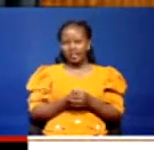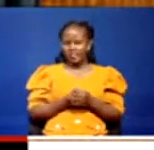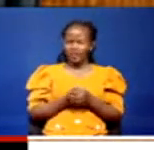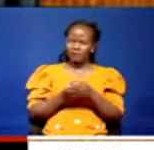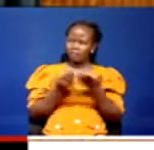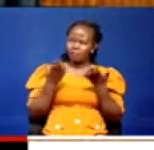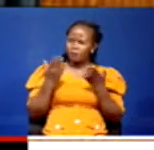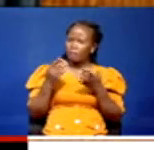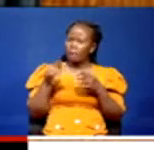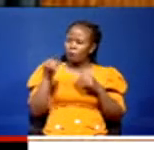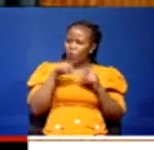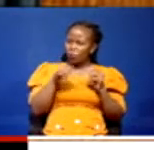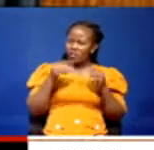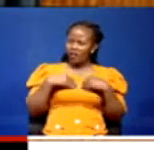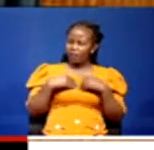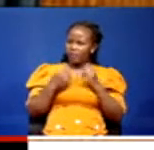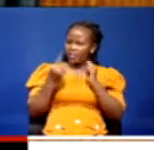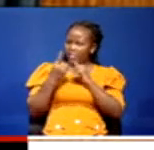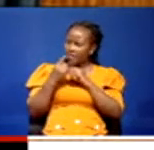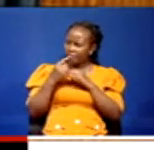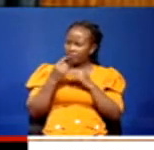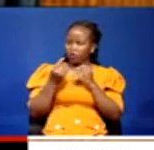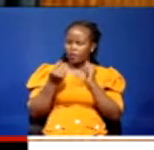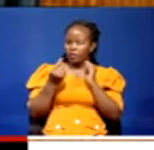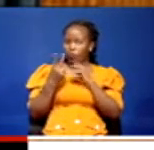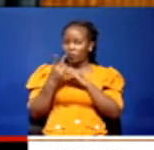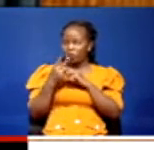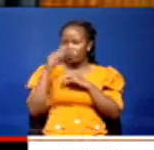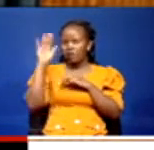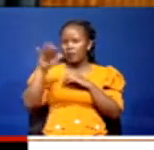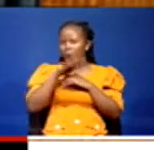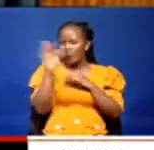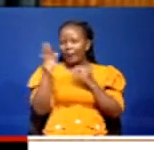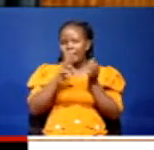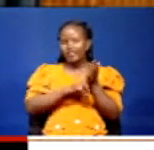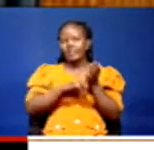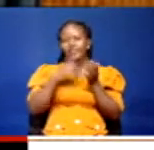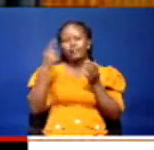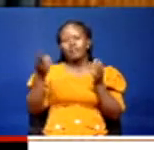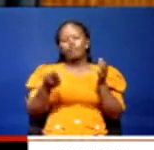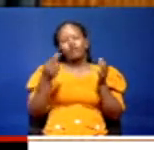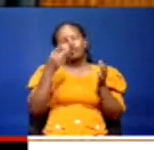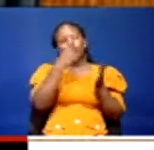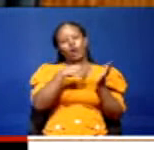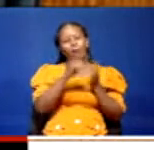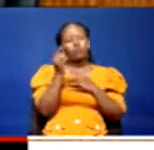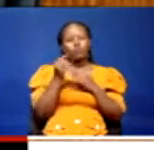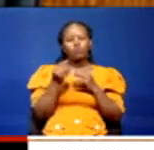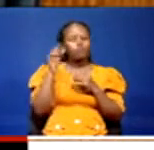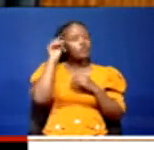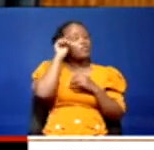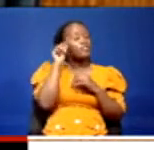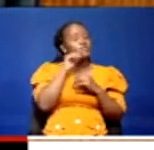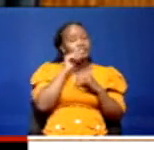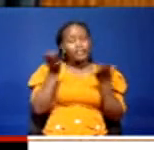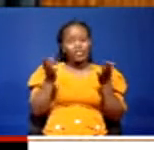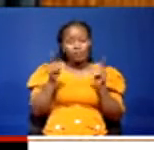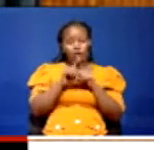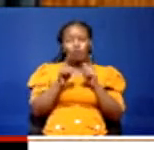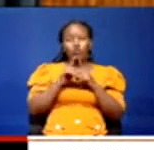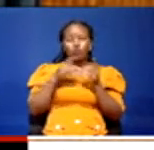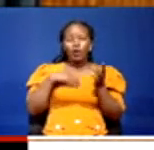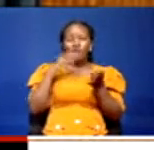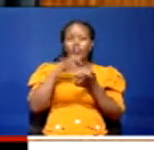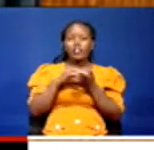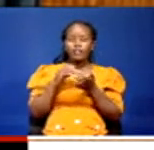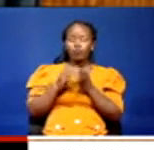you know, the 11th Parliament, the 12th Parliament failed to pass the two-thirds gender principle. There was a case by the Independent Electoral and Boundaries